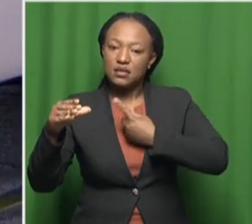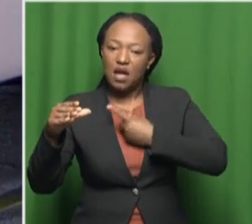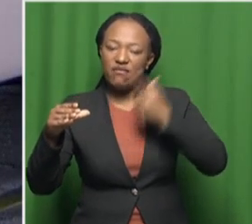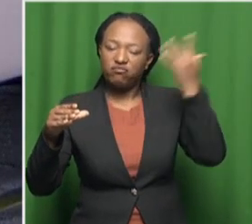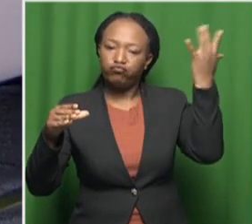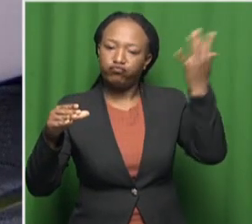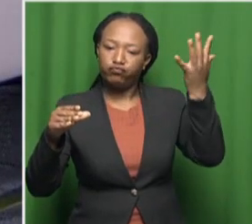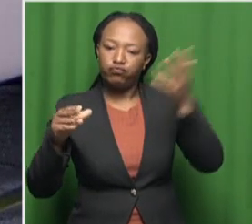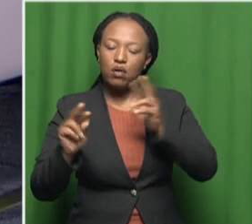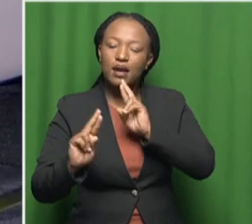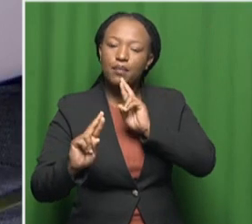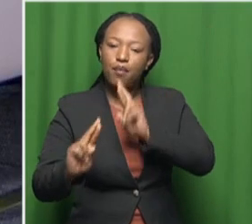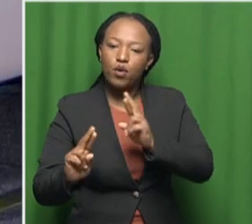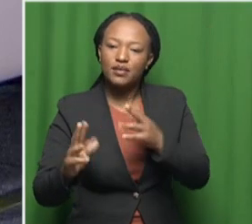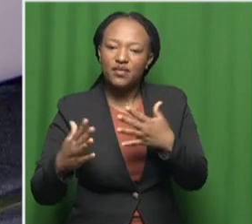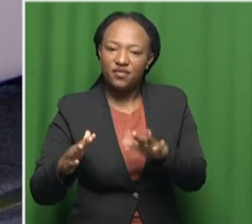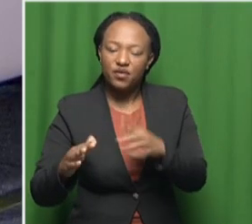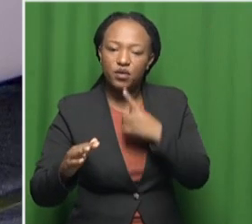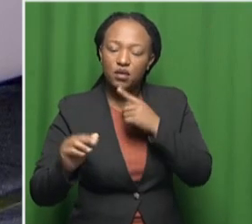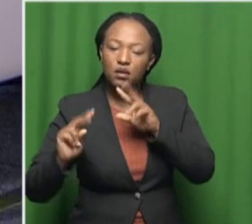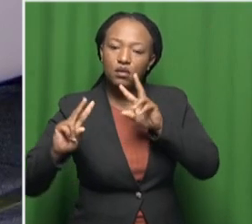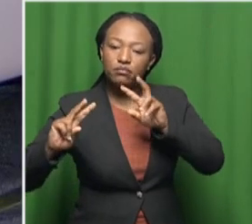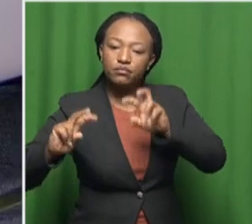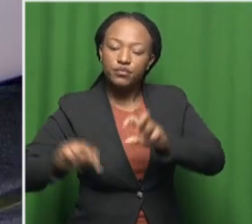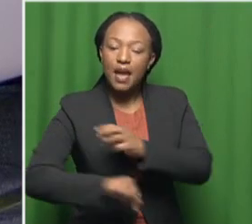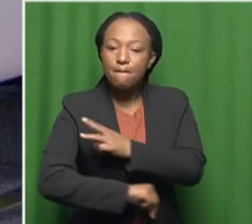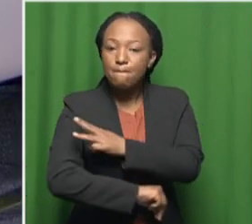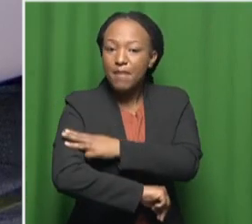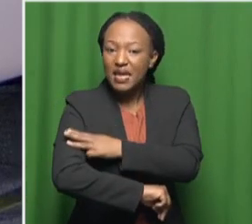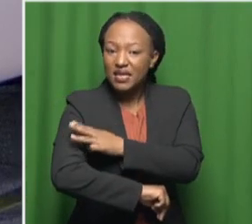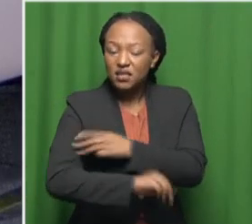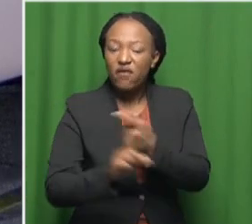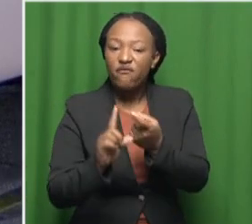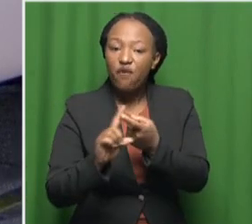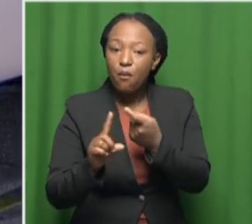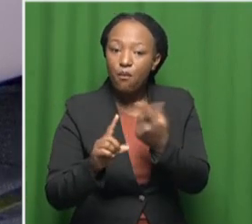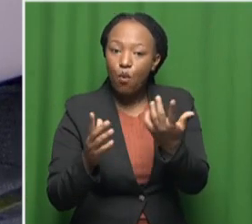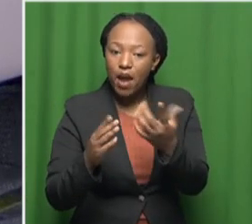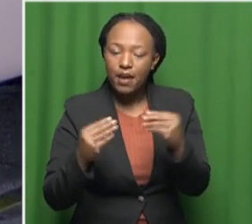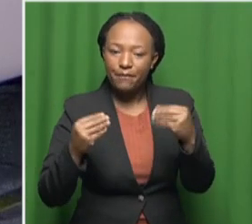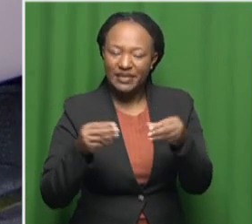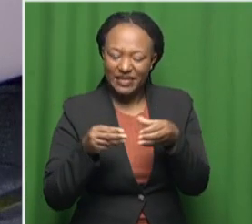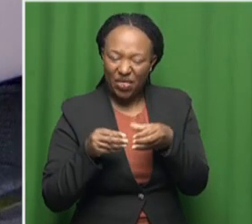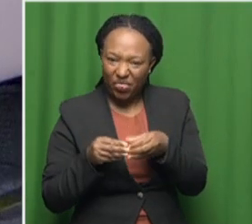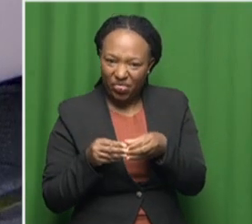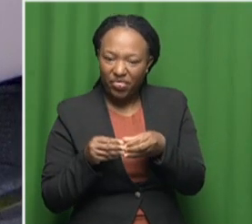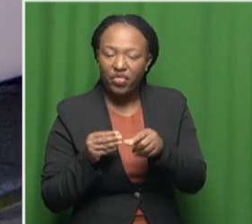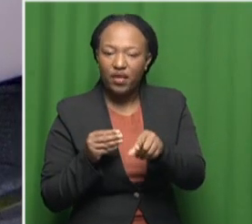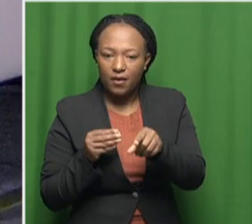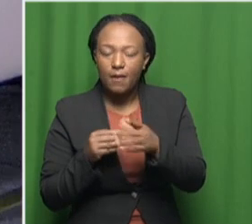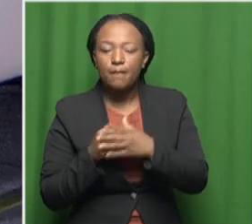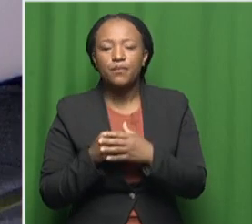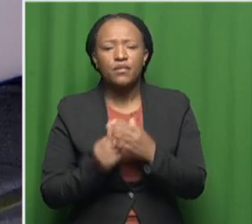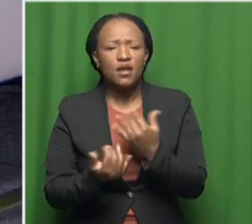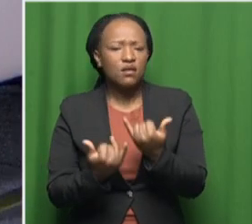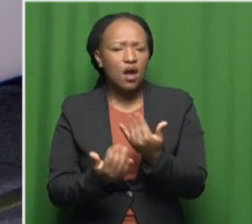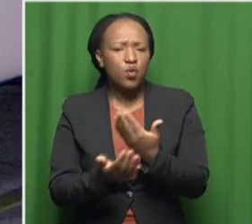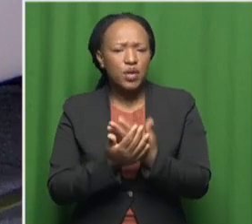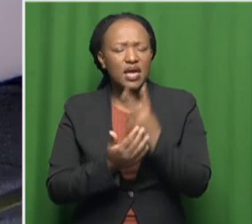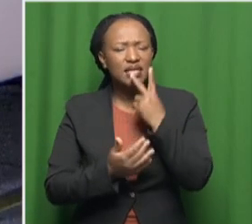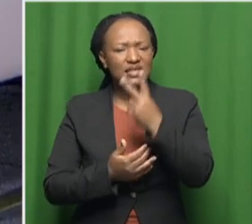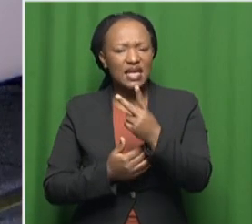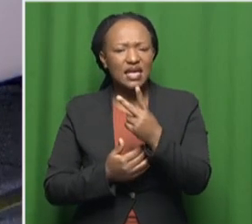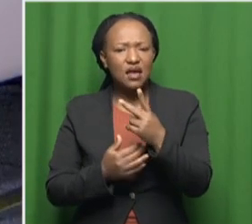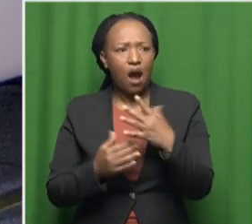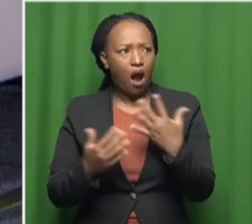to say in the studies they have conducted, many jobs came from small businesses. This is why all of a sudden you see a sudden change to